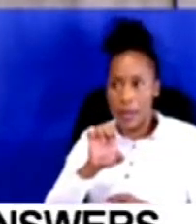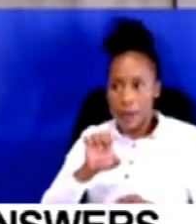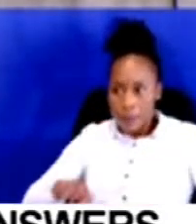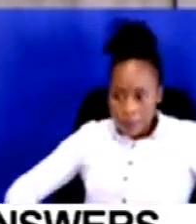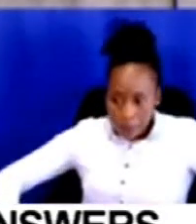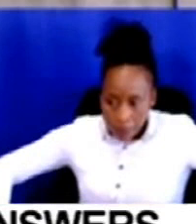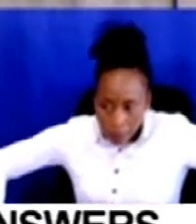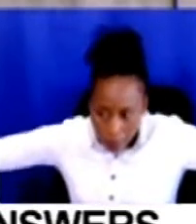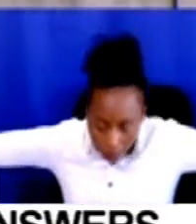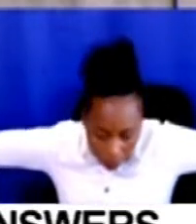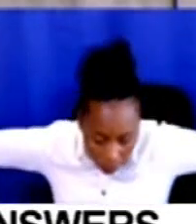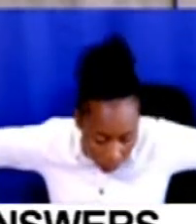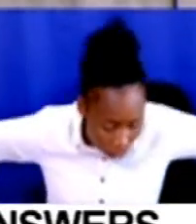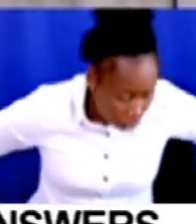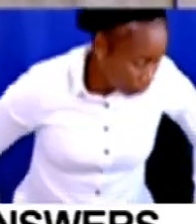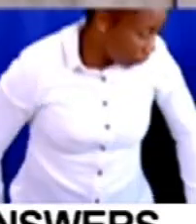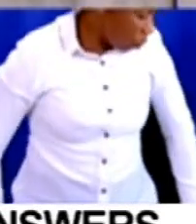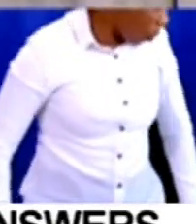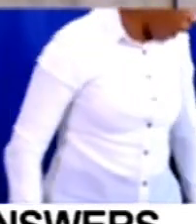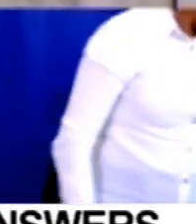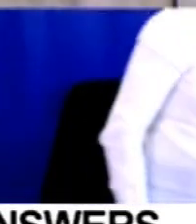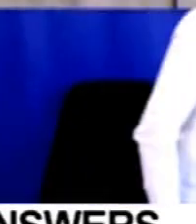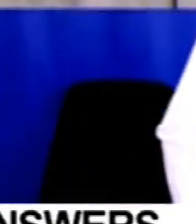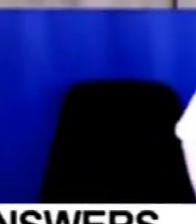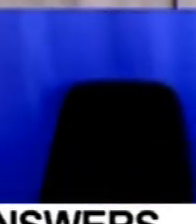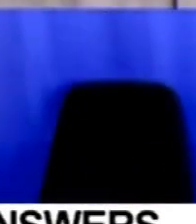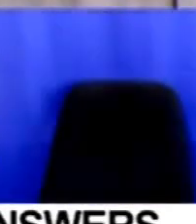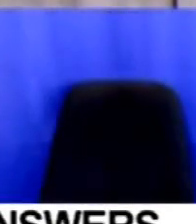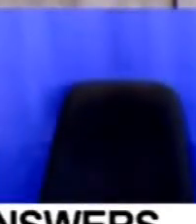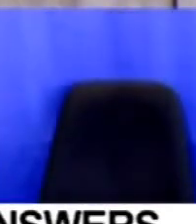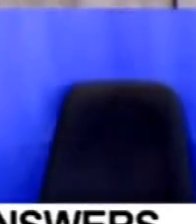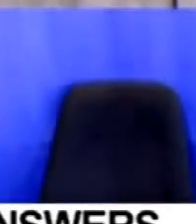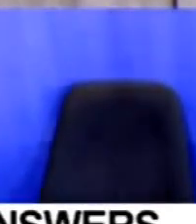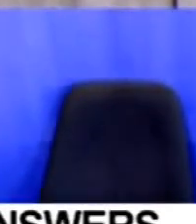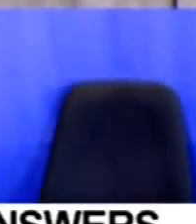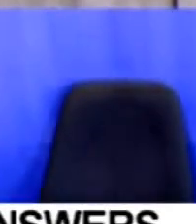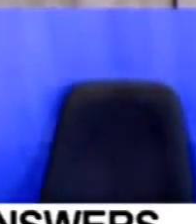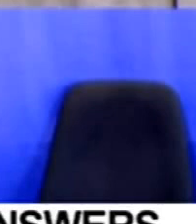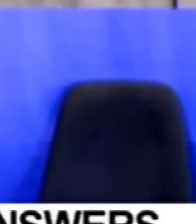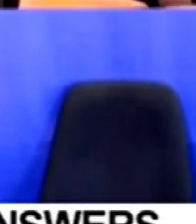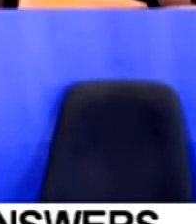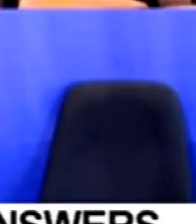represent Honorable Matibe in this instance. Over to you, Honorable Deputy President.